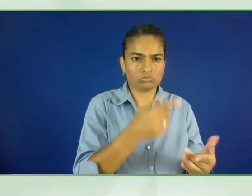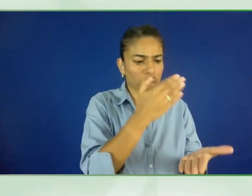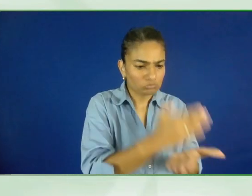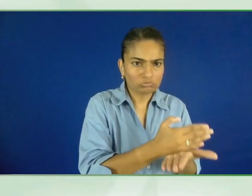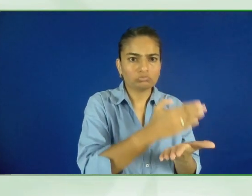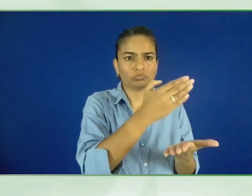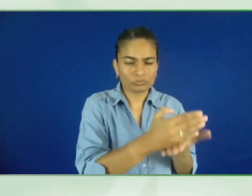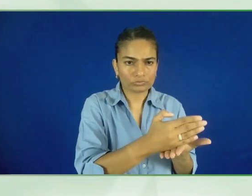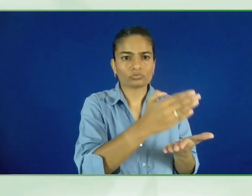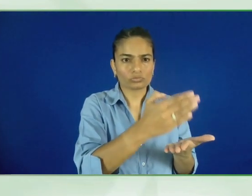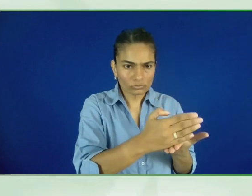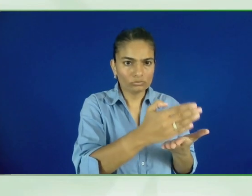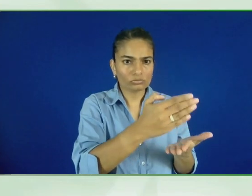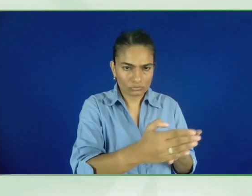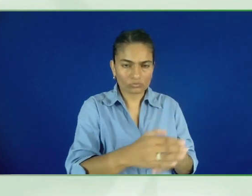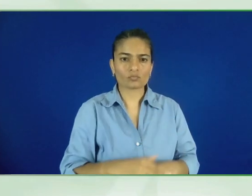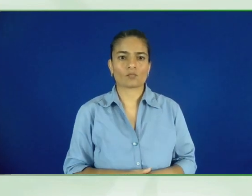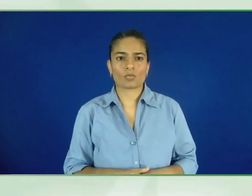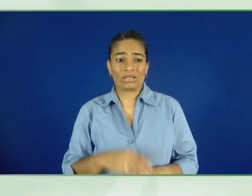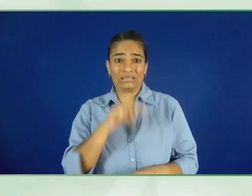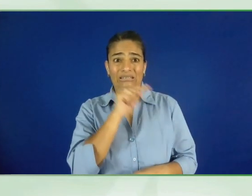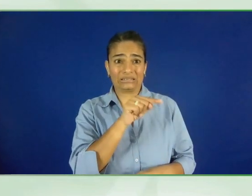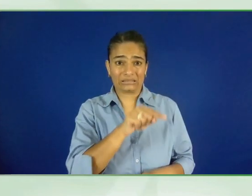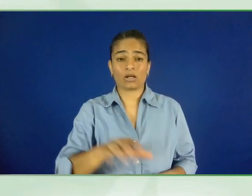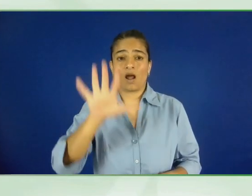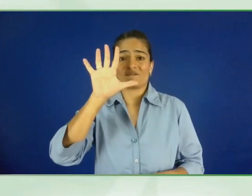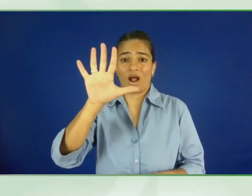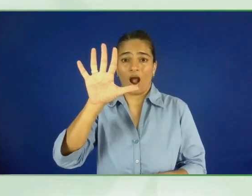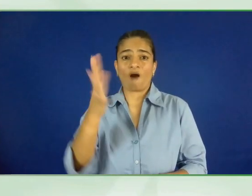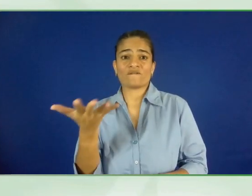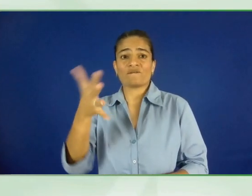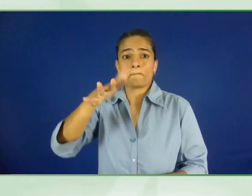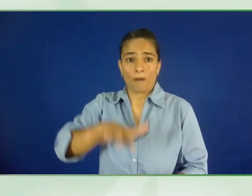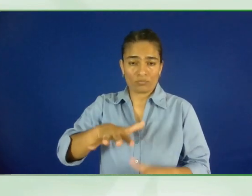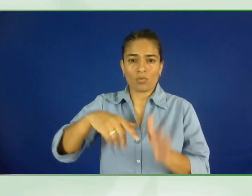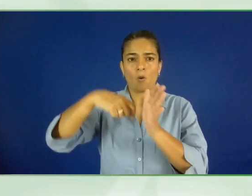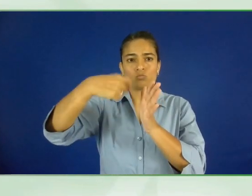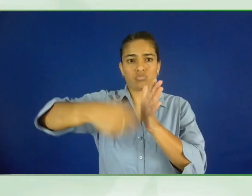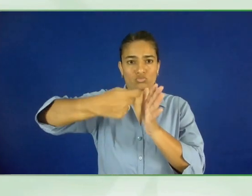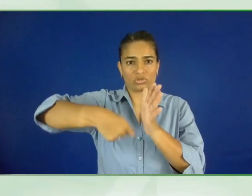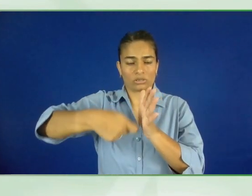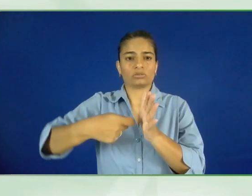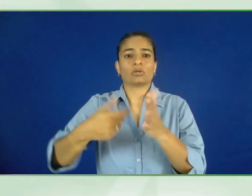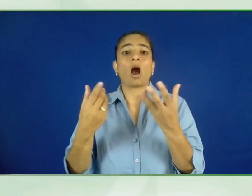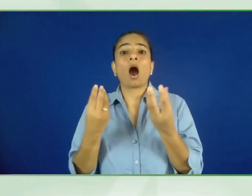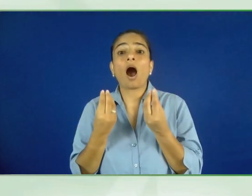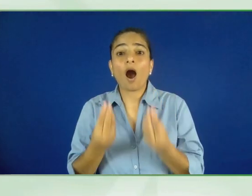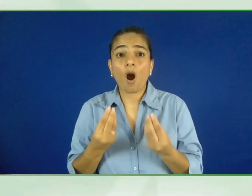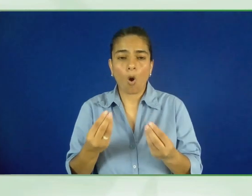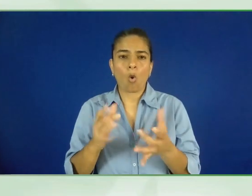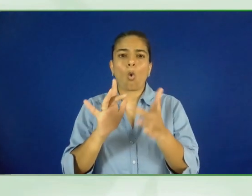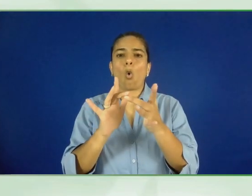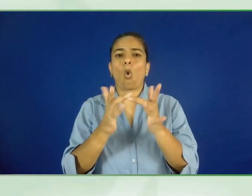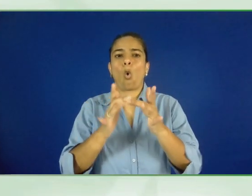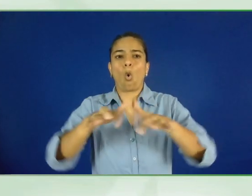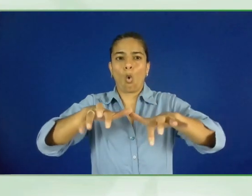5-month project was conducted online. I hope to